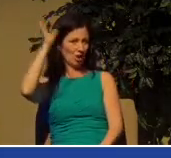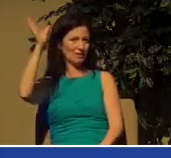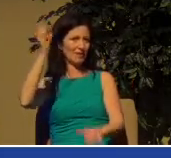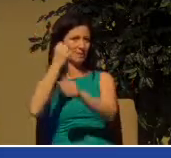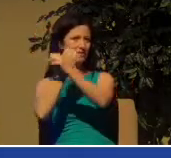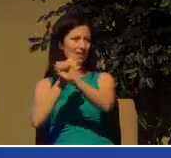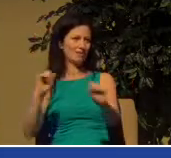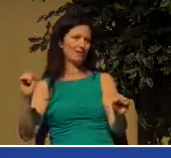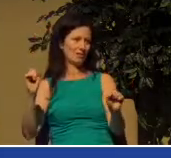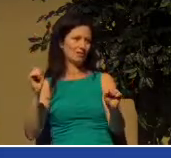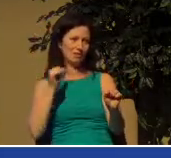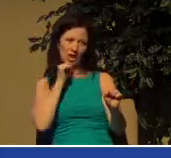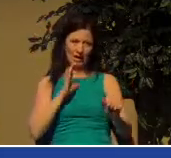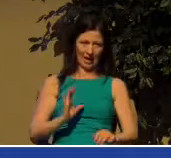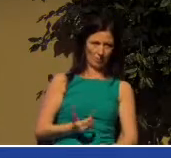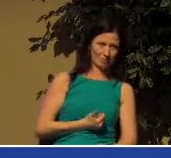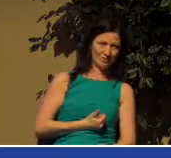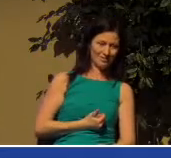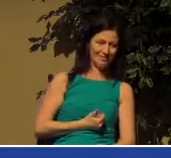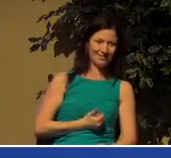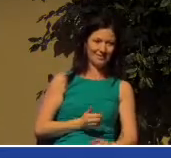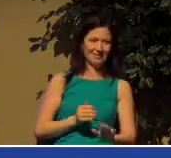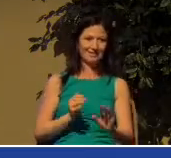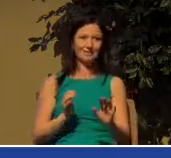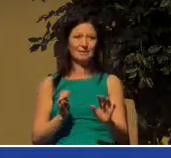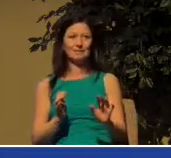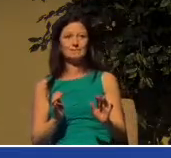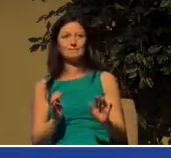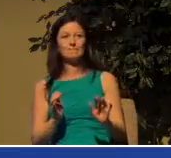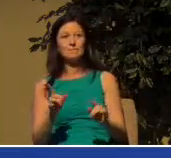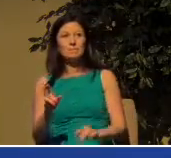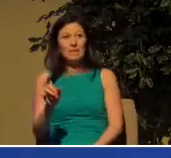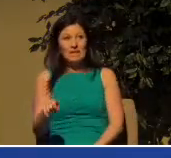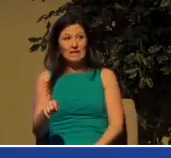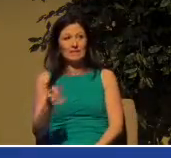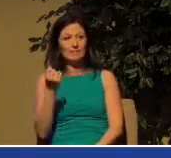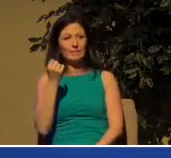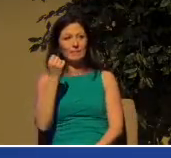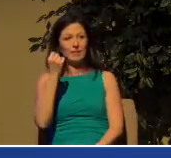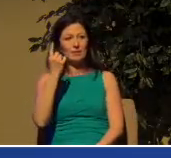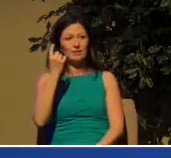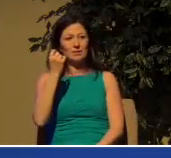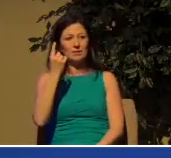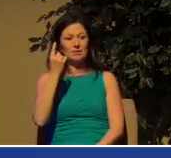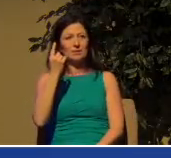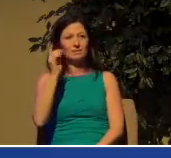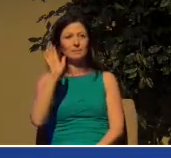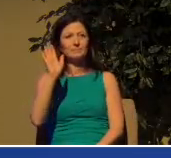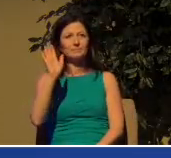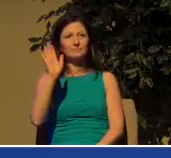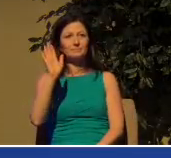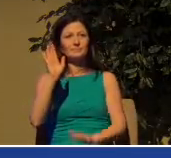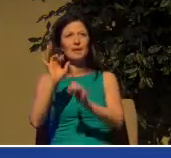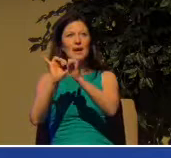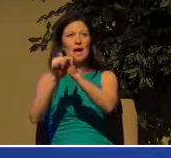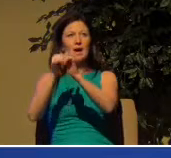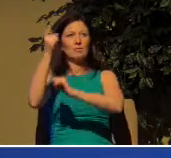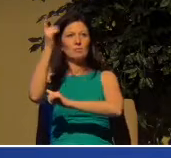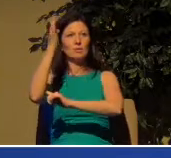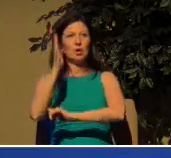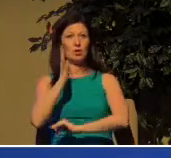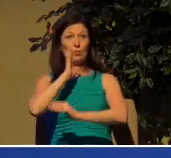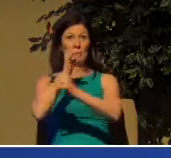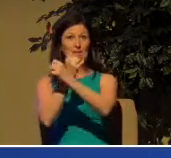realistic understanding of the way God brings about that